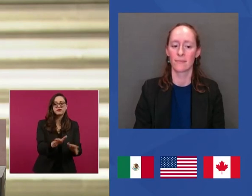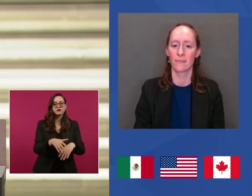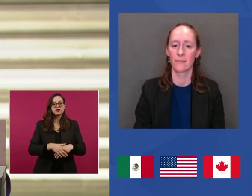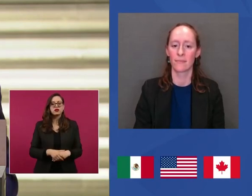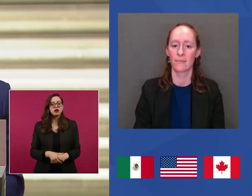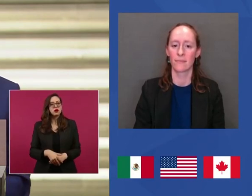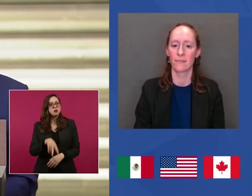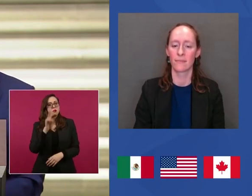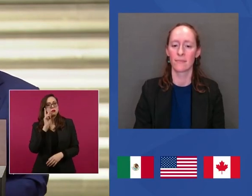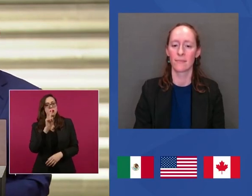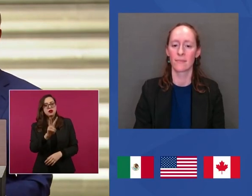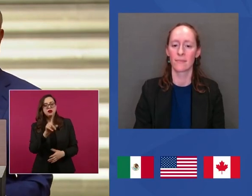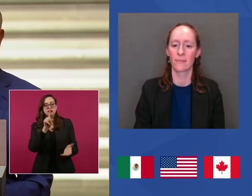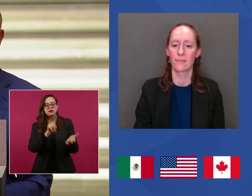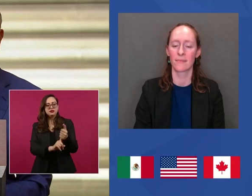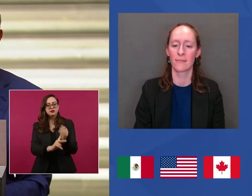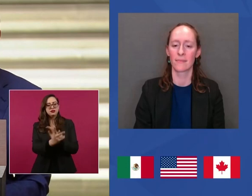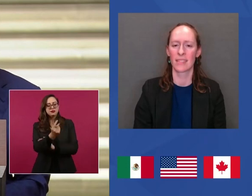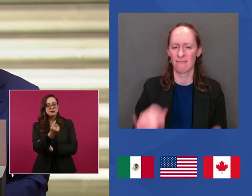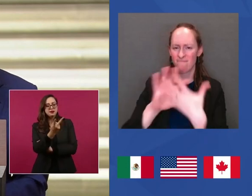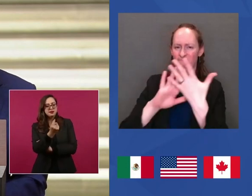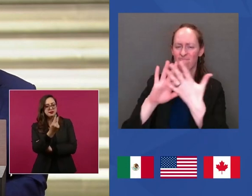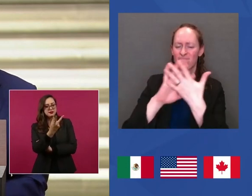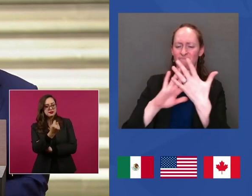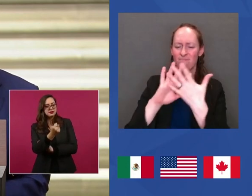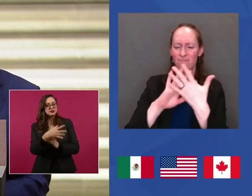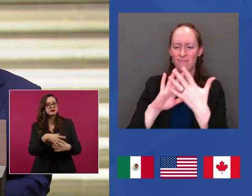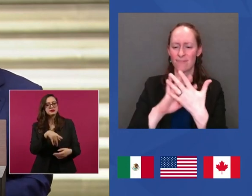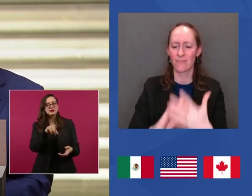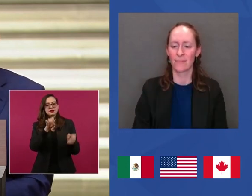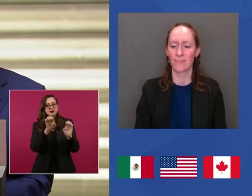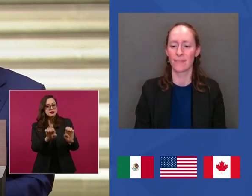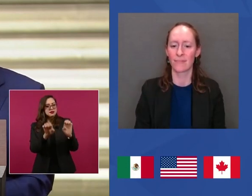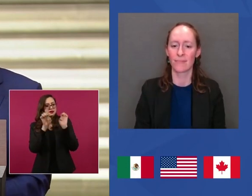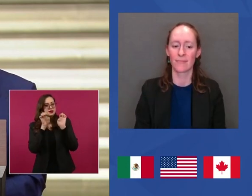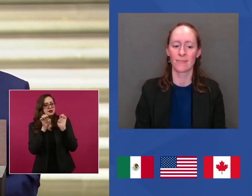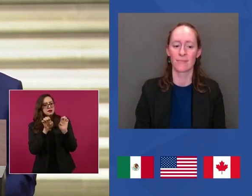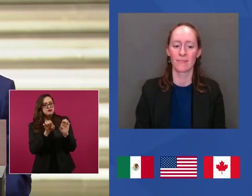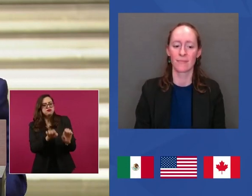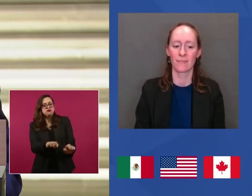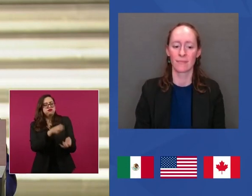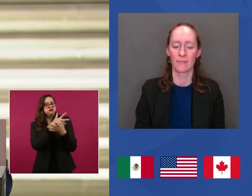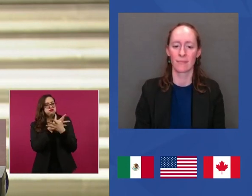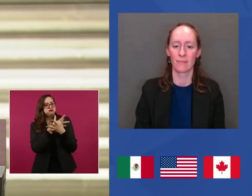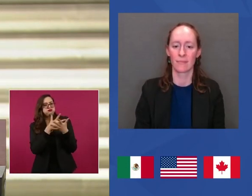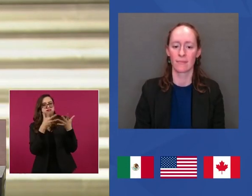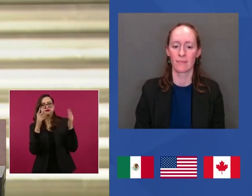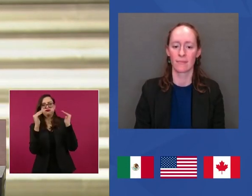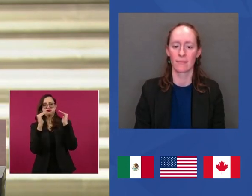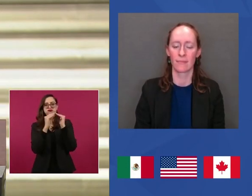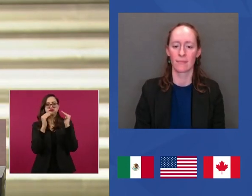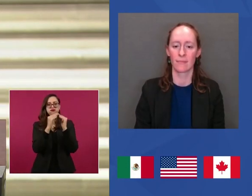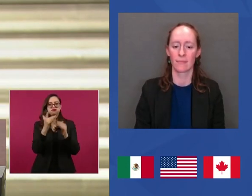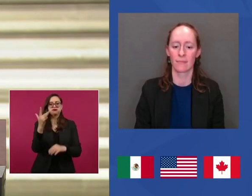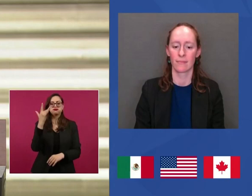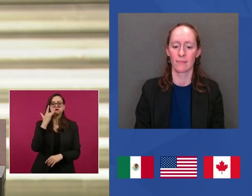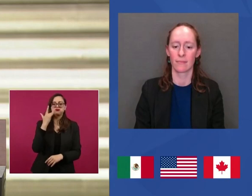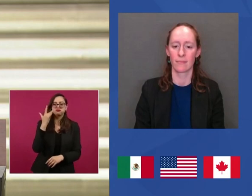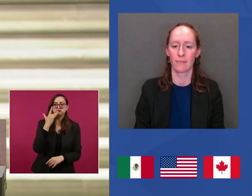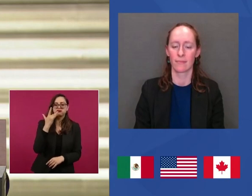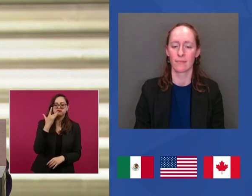because there are residences, very rich homes in those series, very luxurious